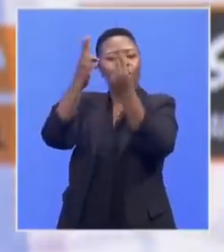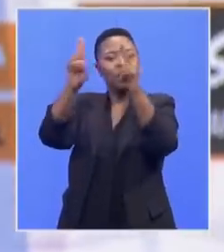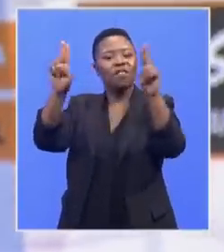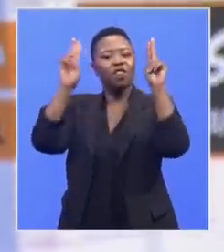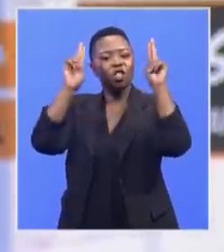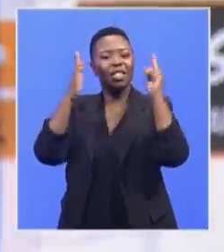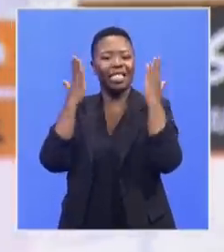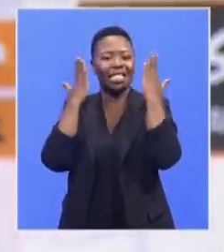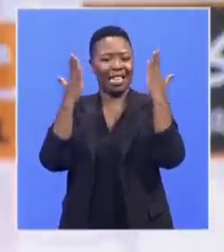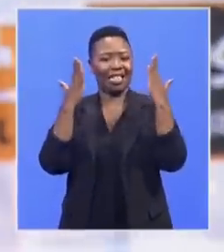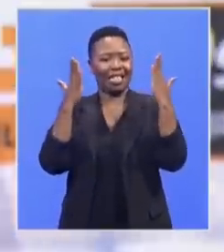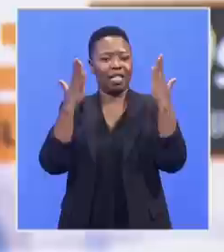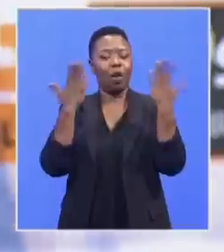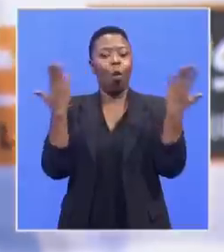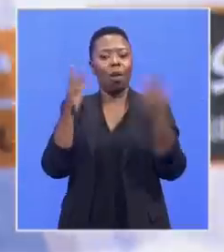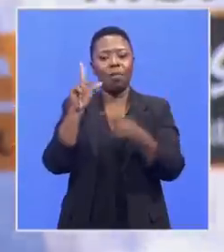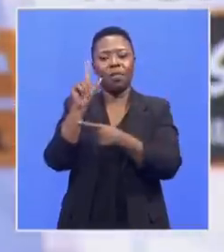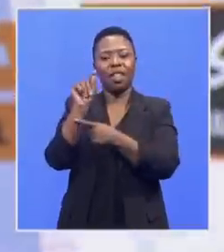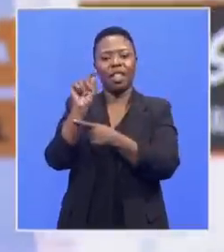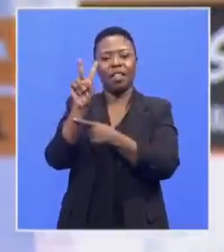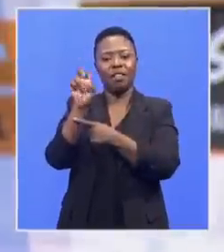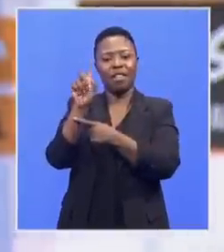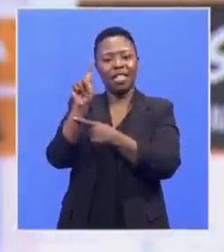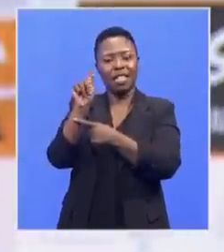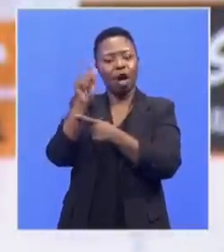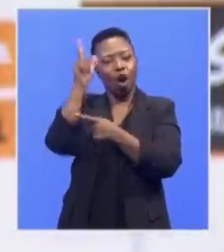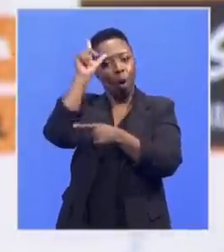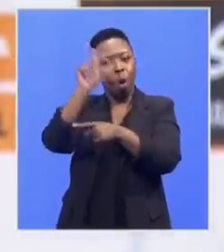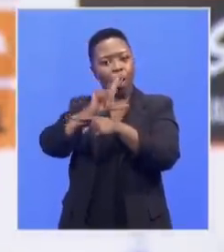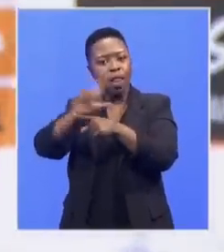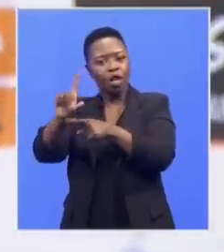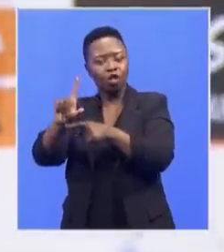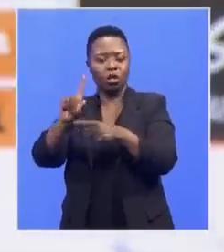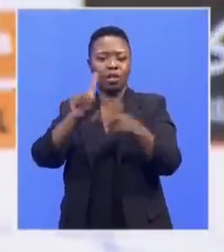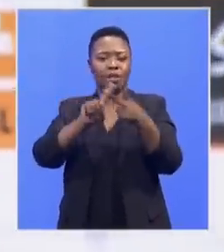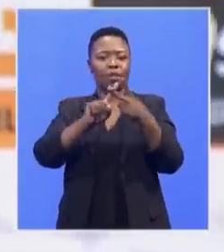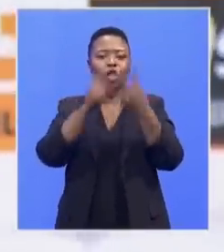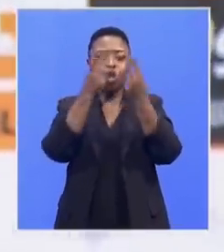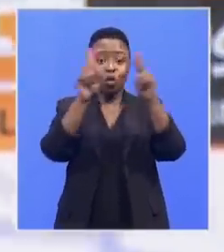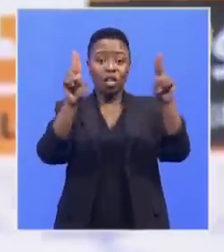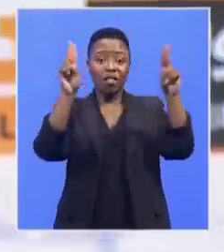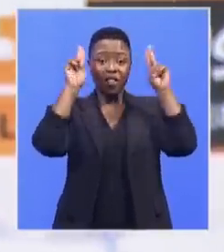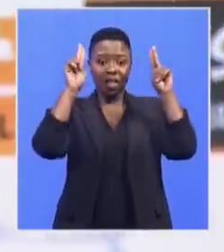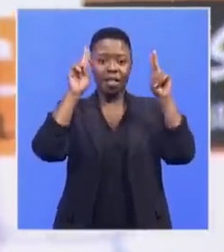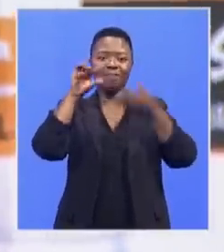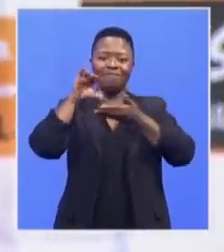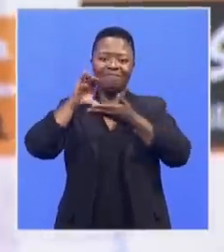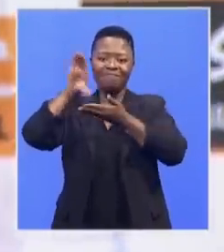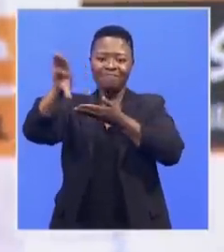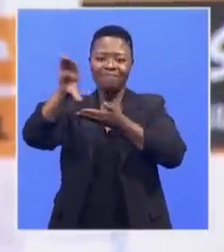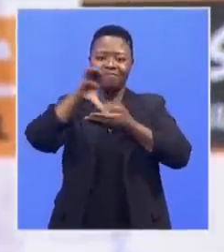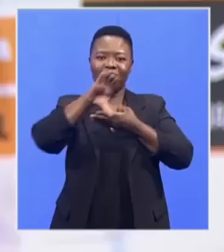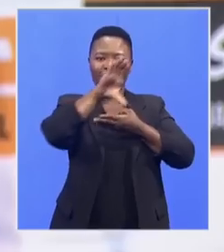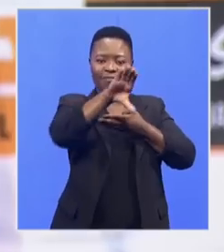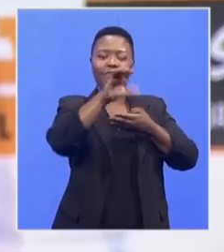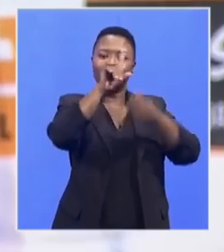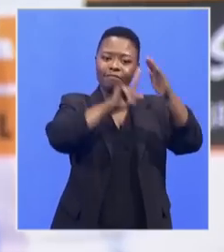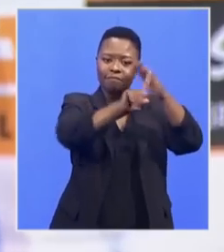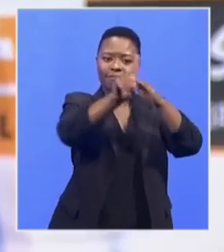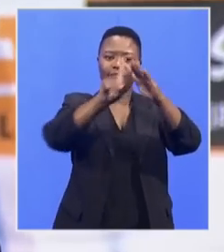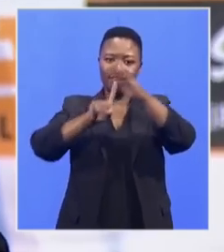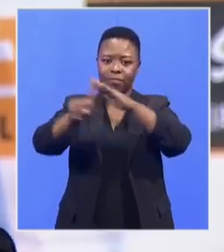at TVET colleges as well as at universities. Since the advent